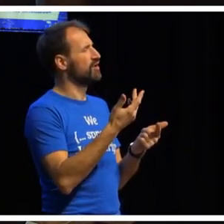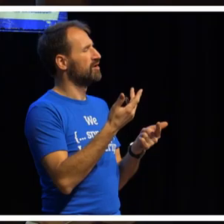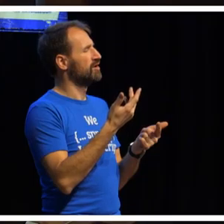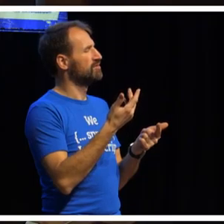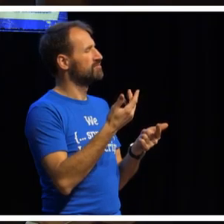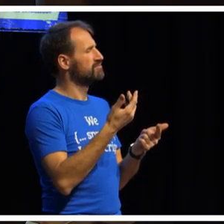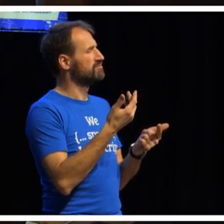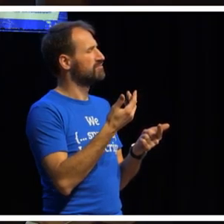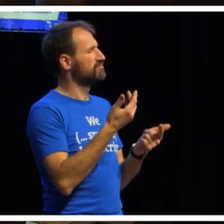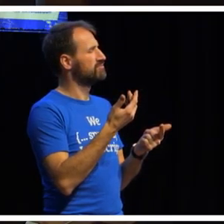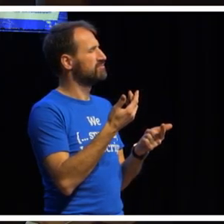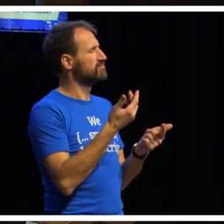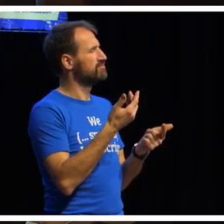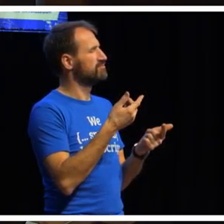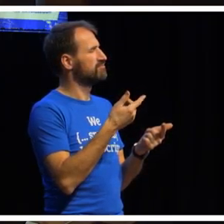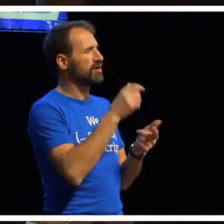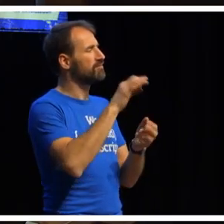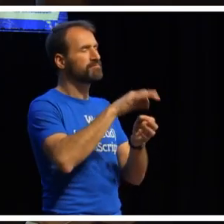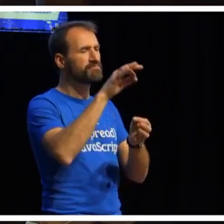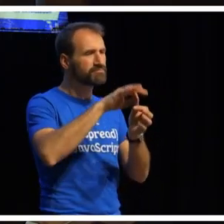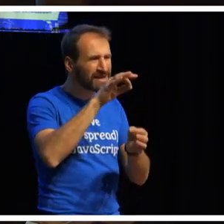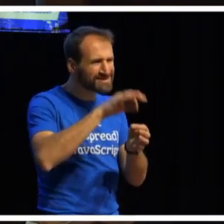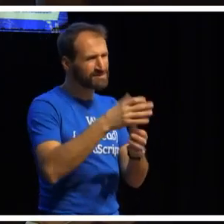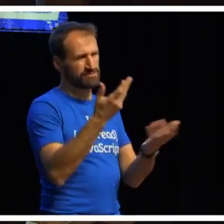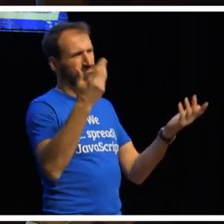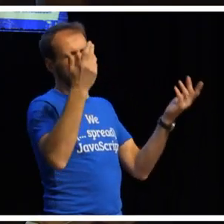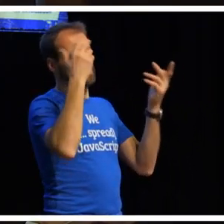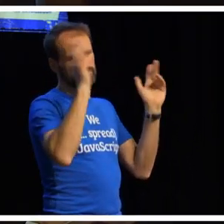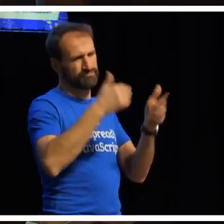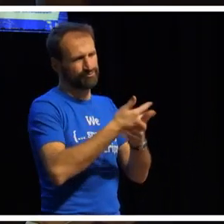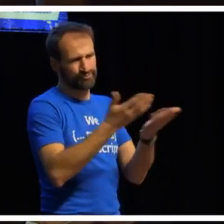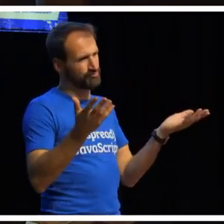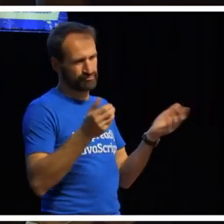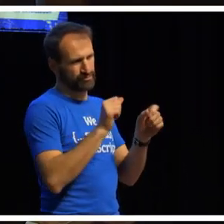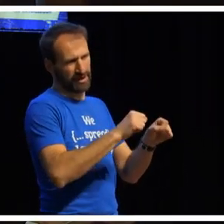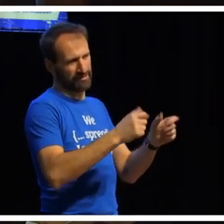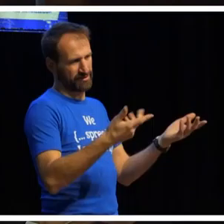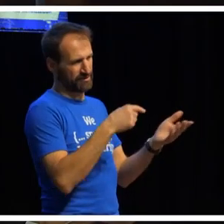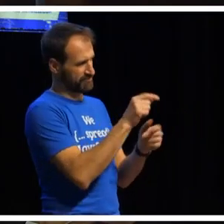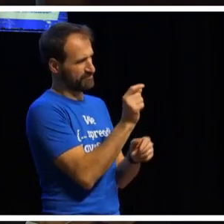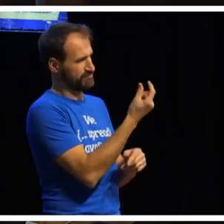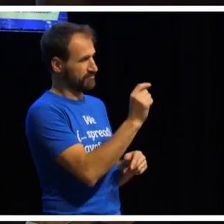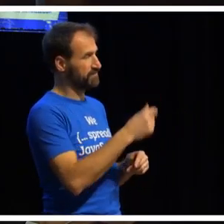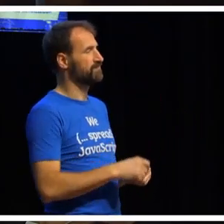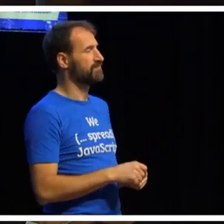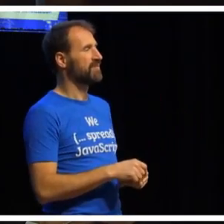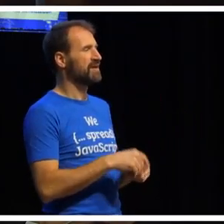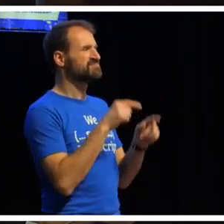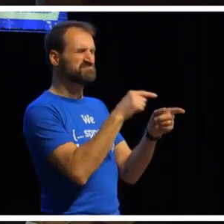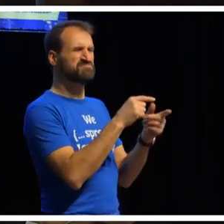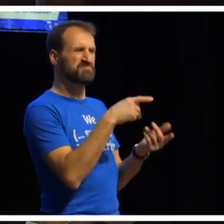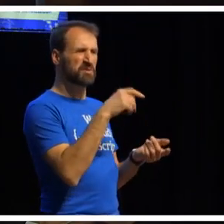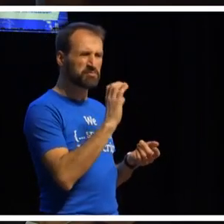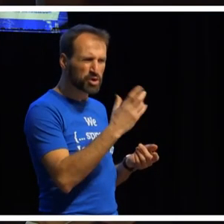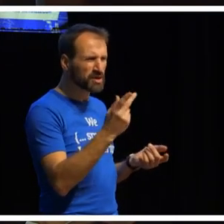and you can measure light and some other stuff. So yeah. So what's it like to use?